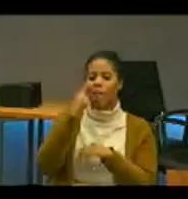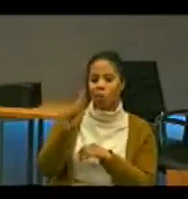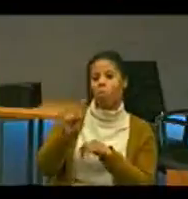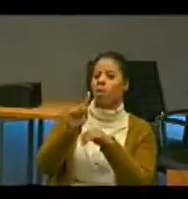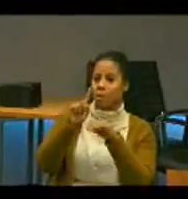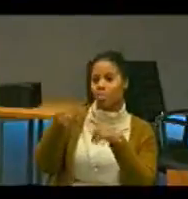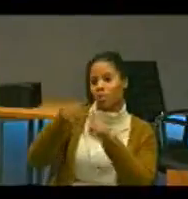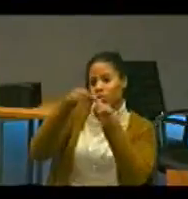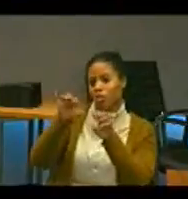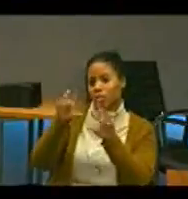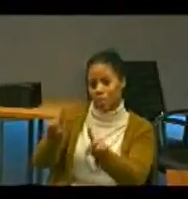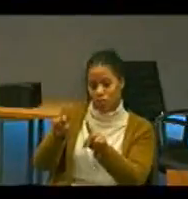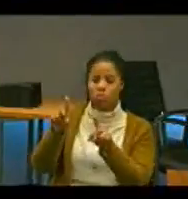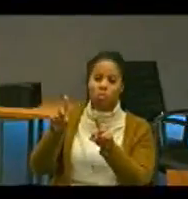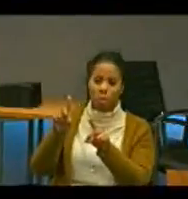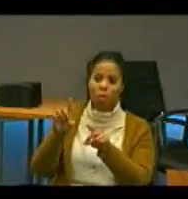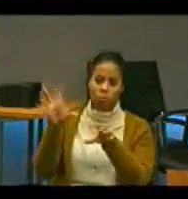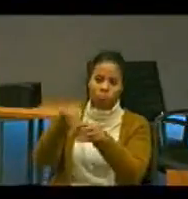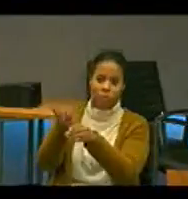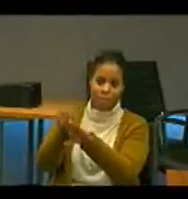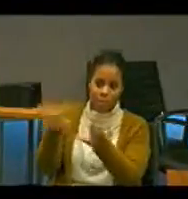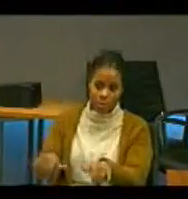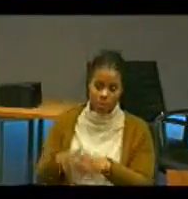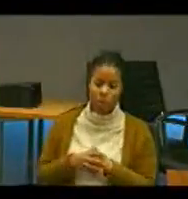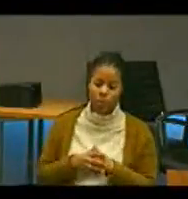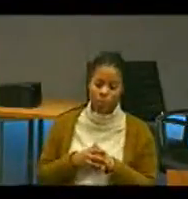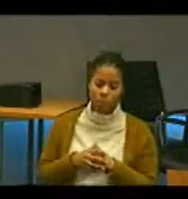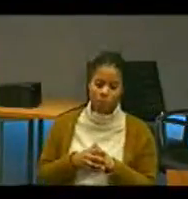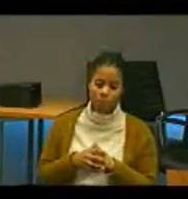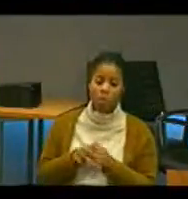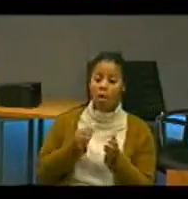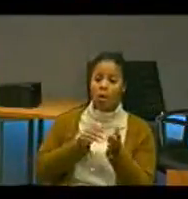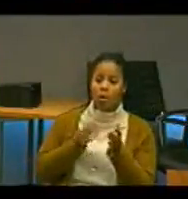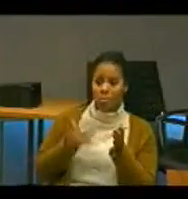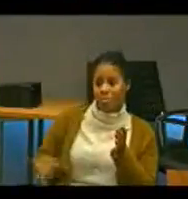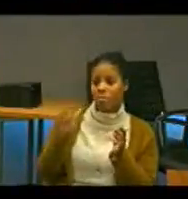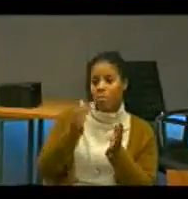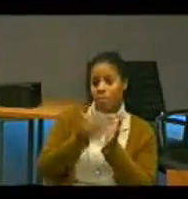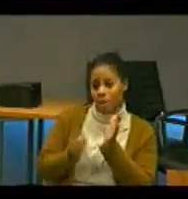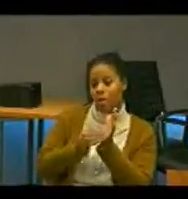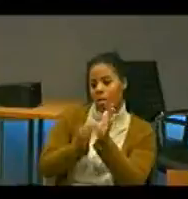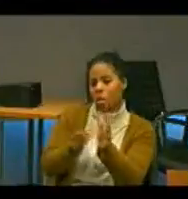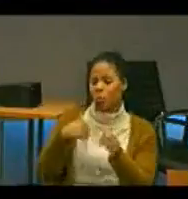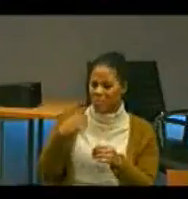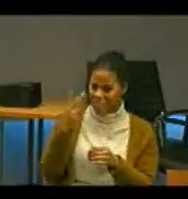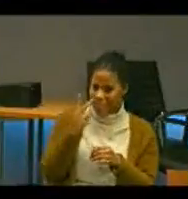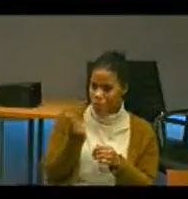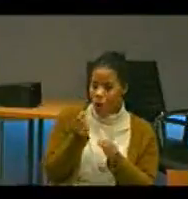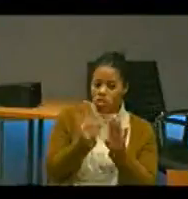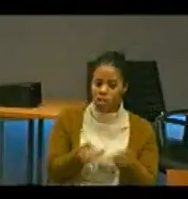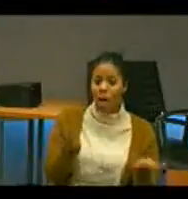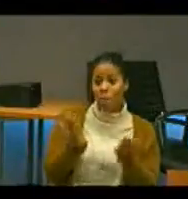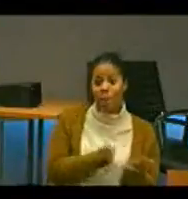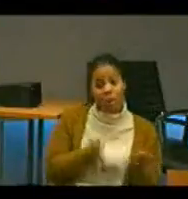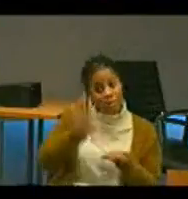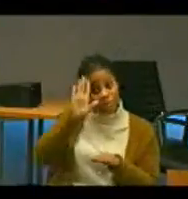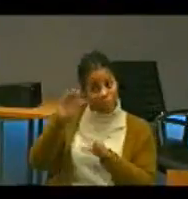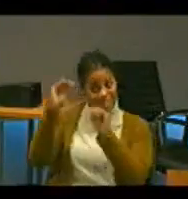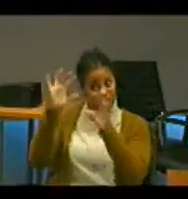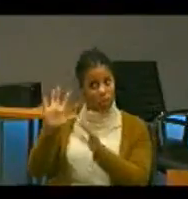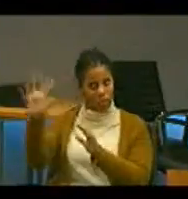systems. One of the most common reasons for special education referrals is child behavior, and we know teacher perceptions of behavior can